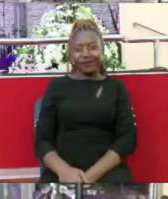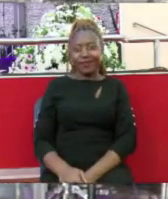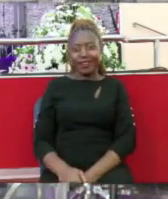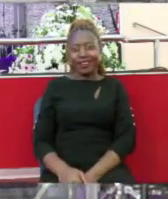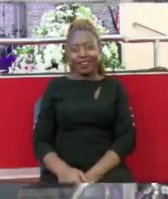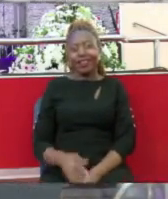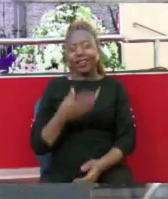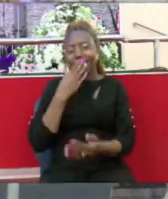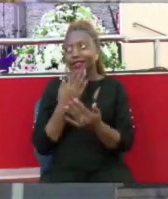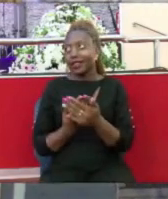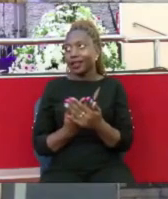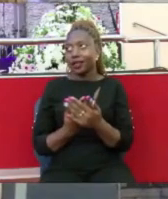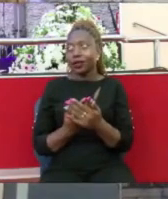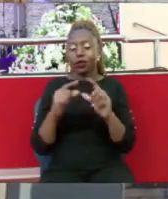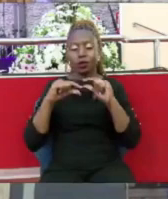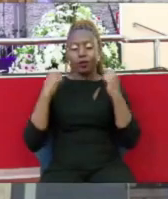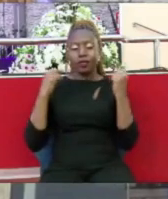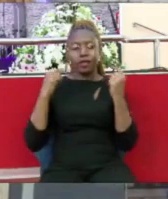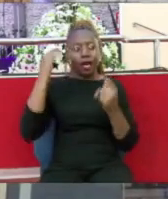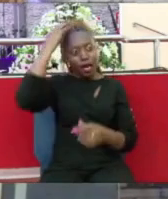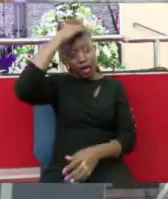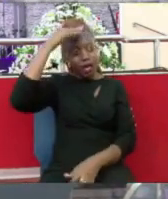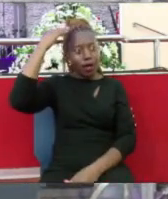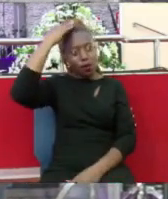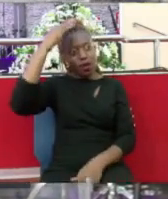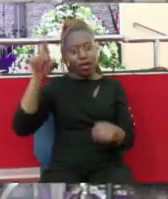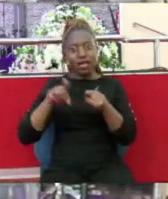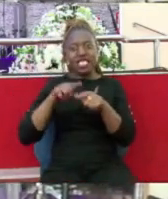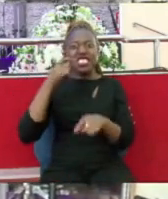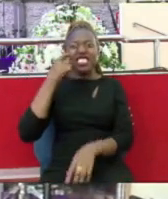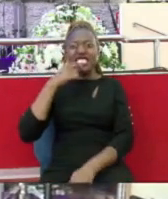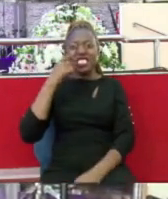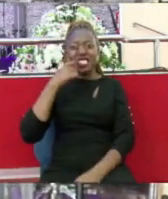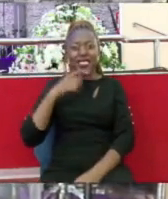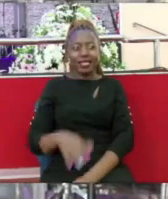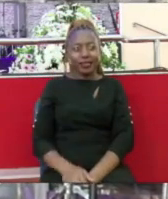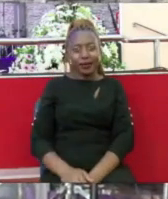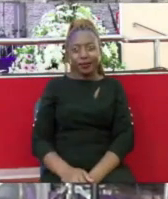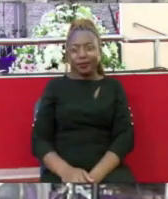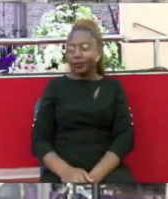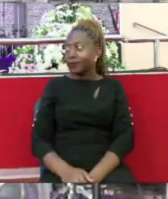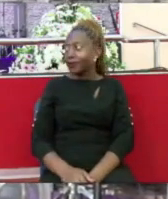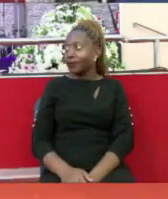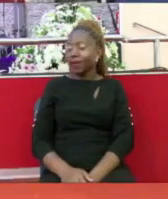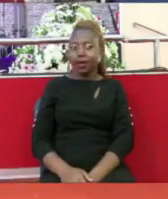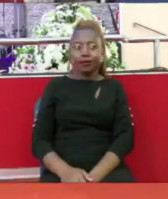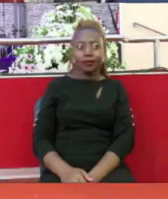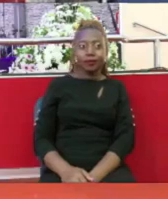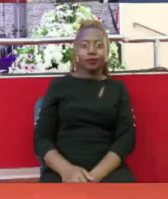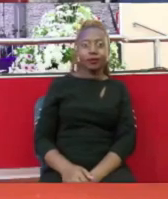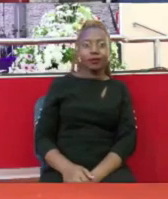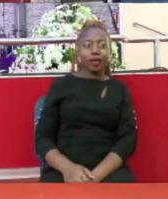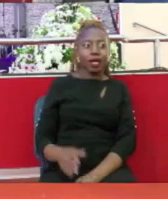Thank you, Pastor Kaunda and your wife. Asante sana mchungaji Kaunda na... You have been a blessing. Since I joined